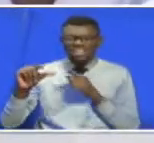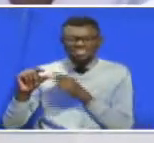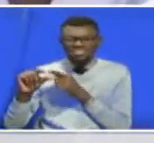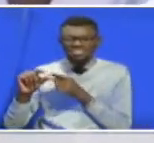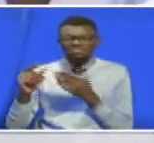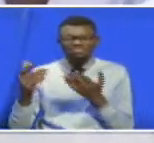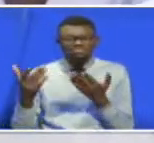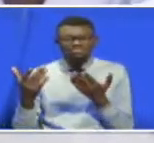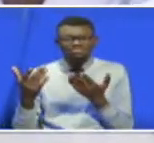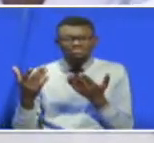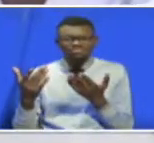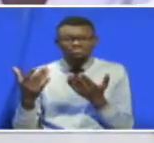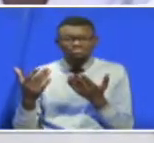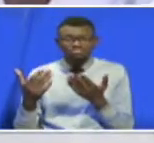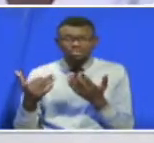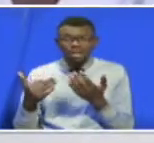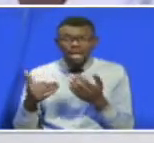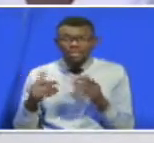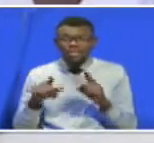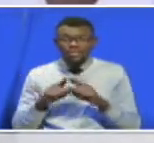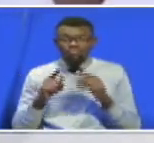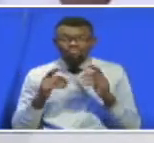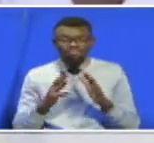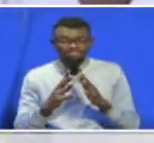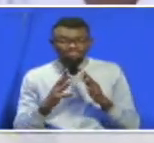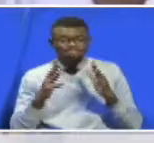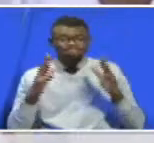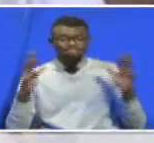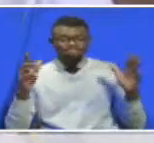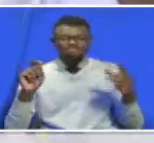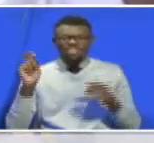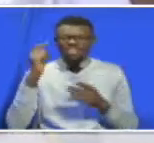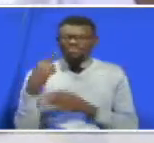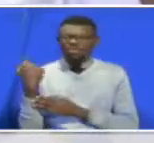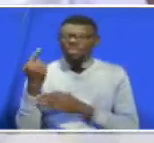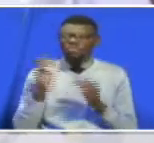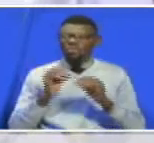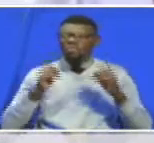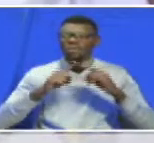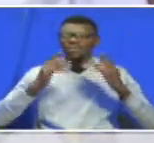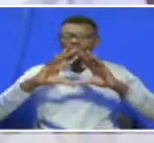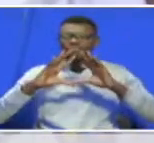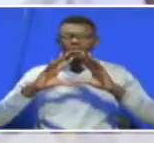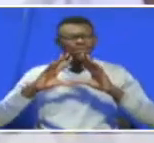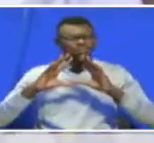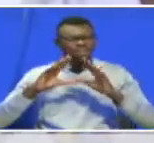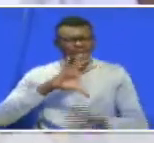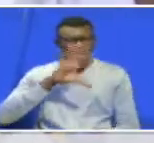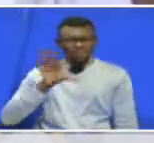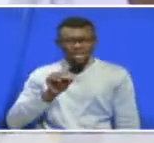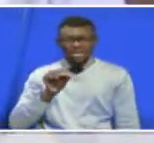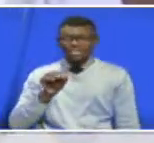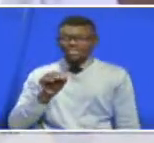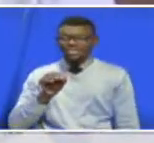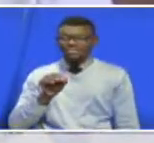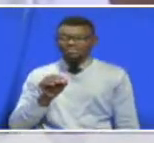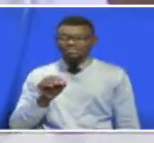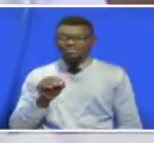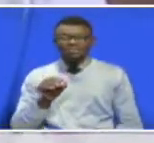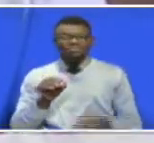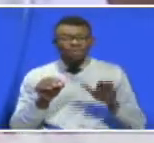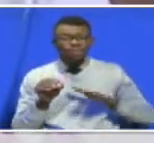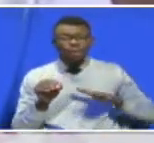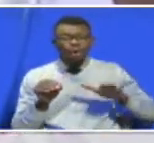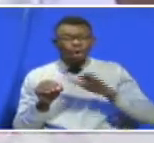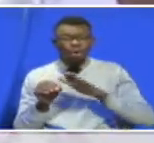Mombasa Open Tournament, we can also expand not only Kenya but also all of Africa. And to save